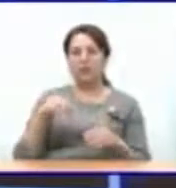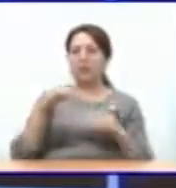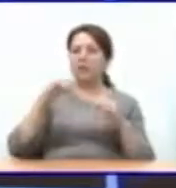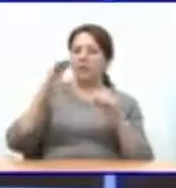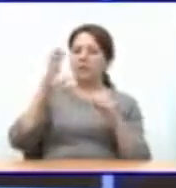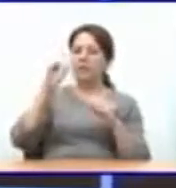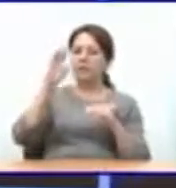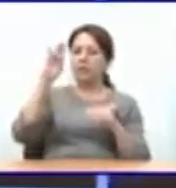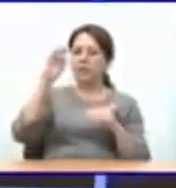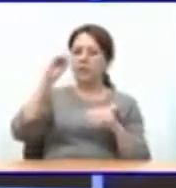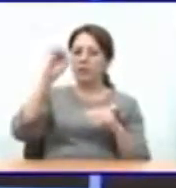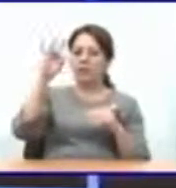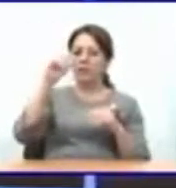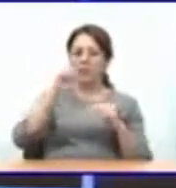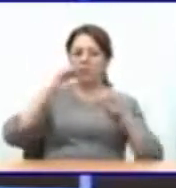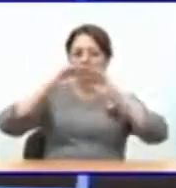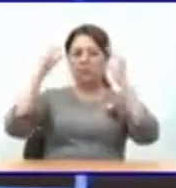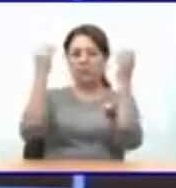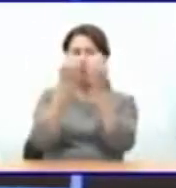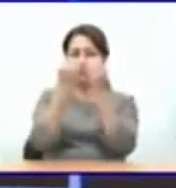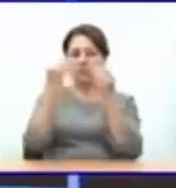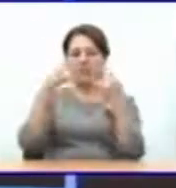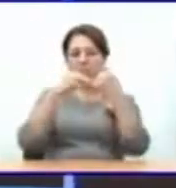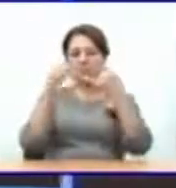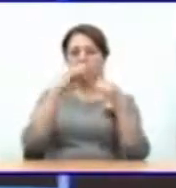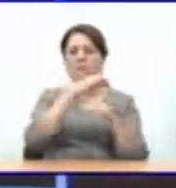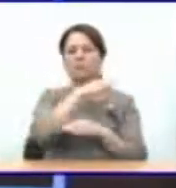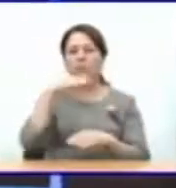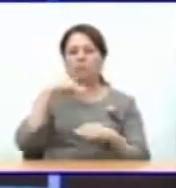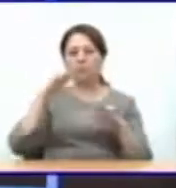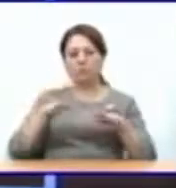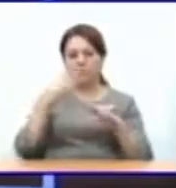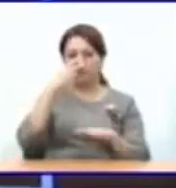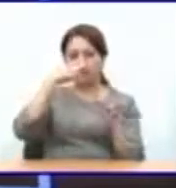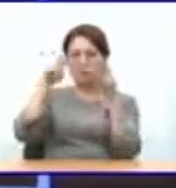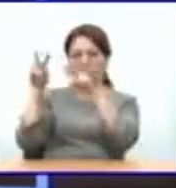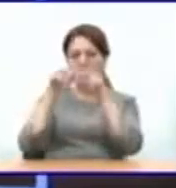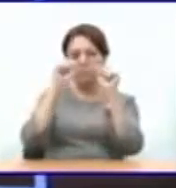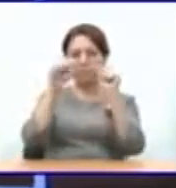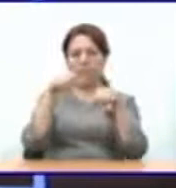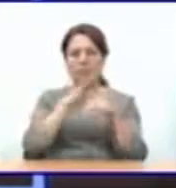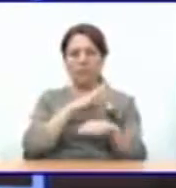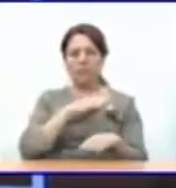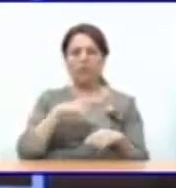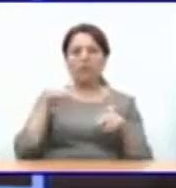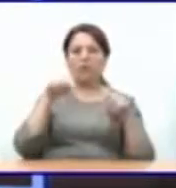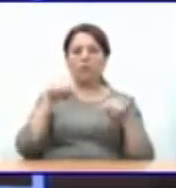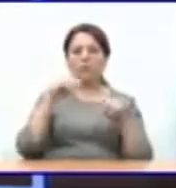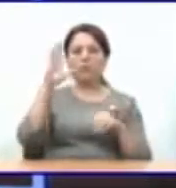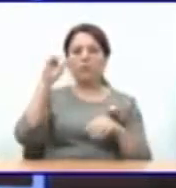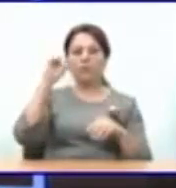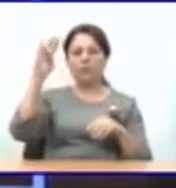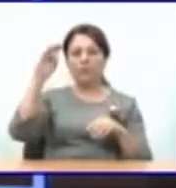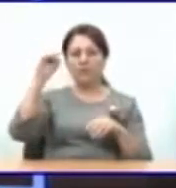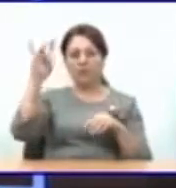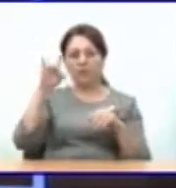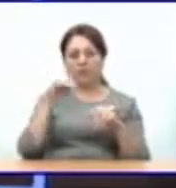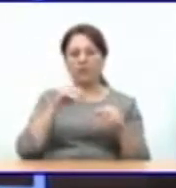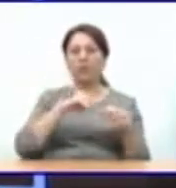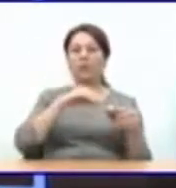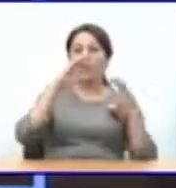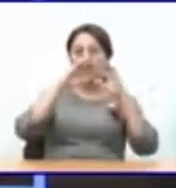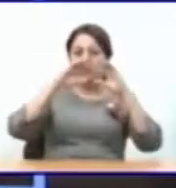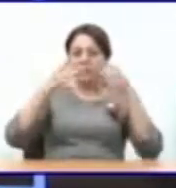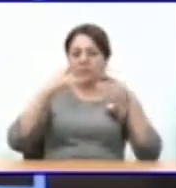planetasini yerning ko'pgina joylaridan kuzatish mumkin bo'lgan. Bu Veneraning quyosh diski bo'ylab o'tish hodisasi deb